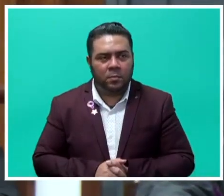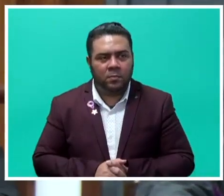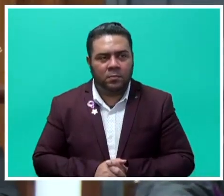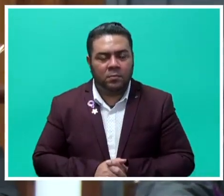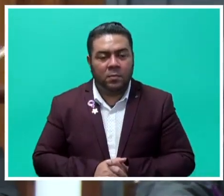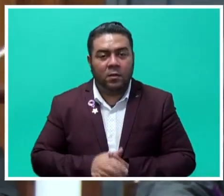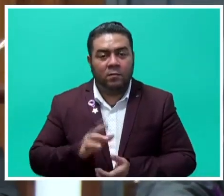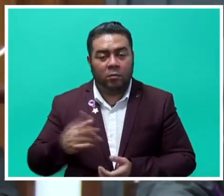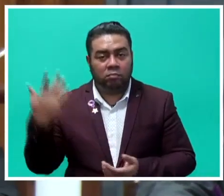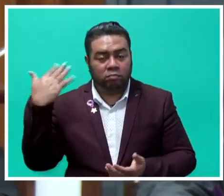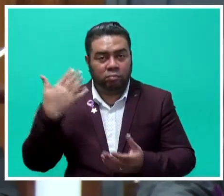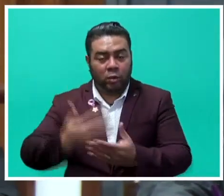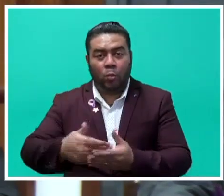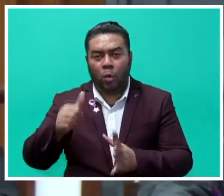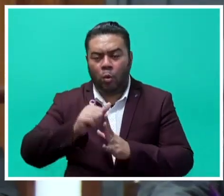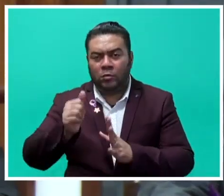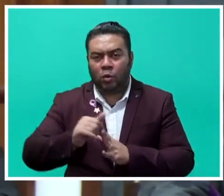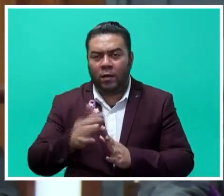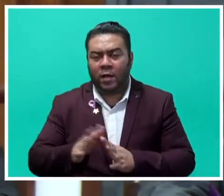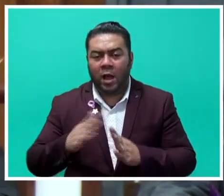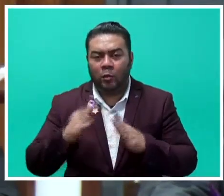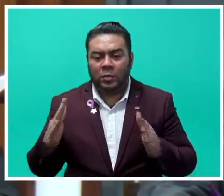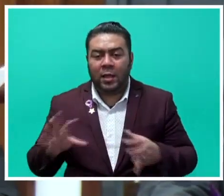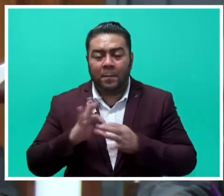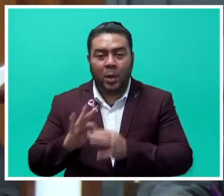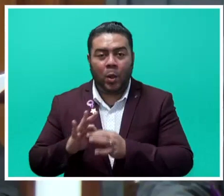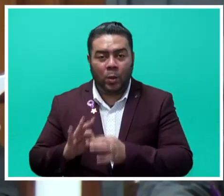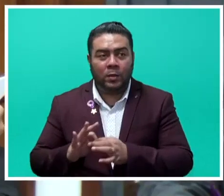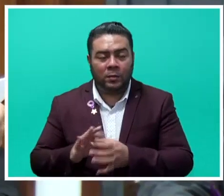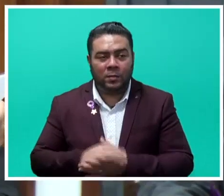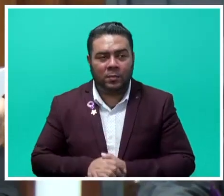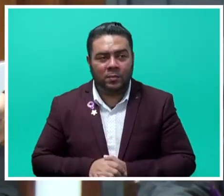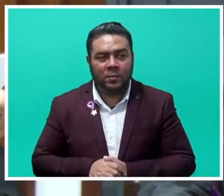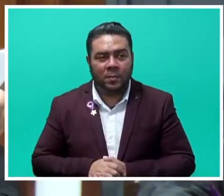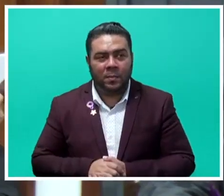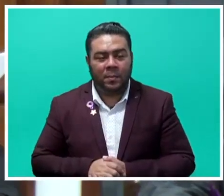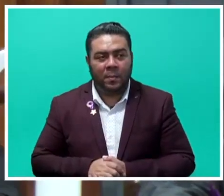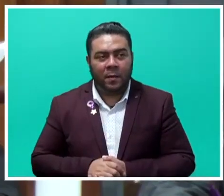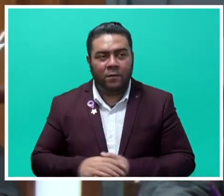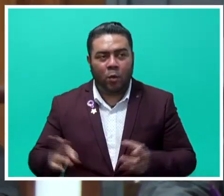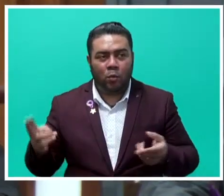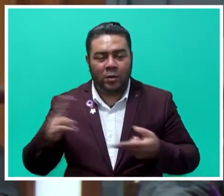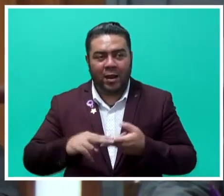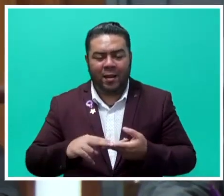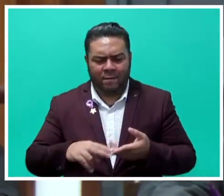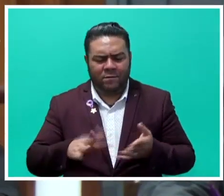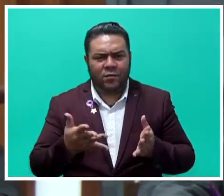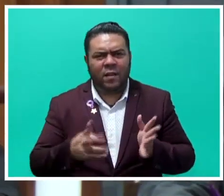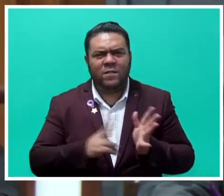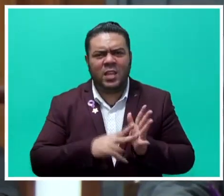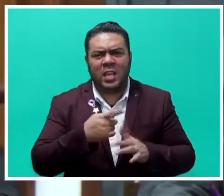Furthermore, Mr. Speaker, sir, there are also households that belong to landowner units registered in the Voli Kambola or